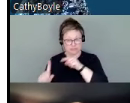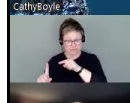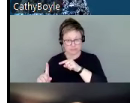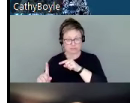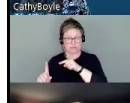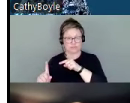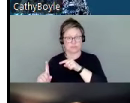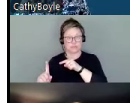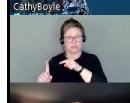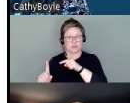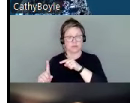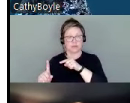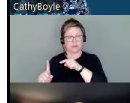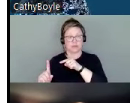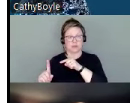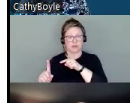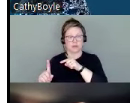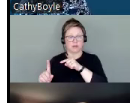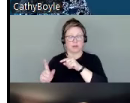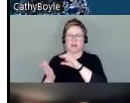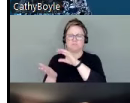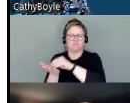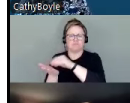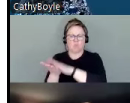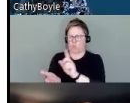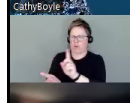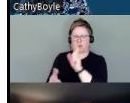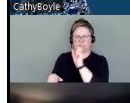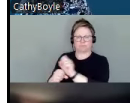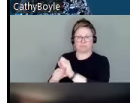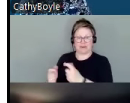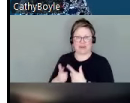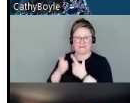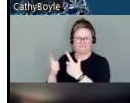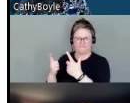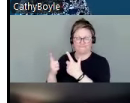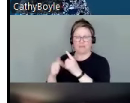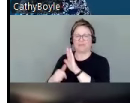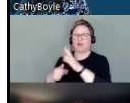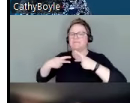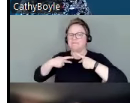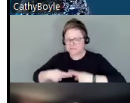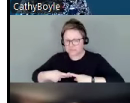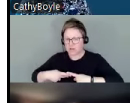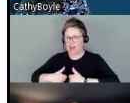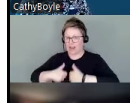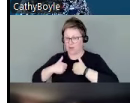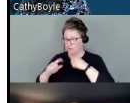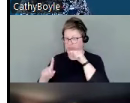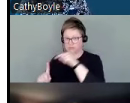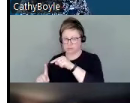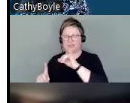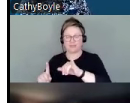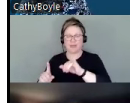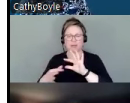address is where they are, because it's their physical address that determines local preference for